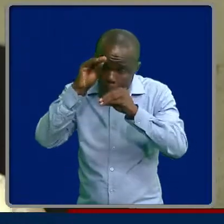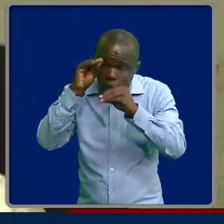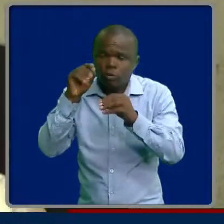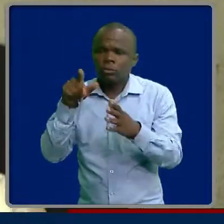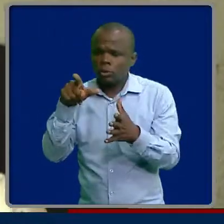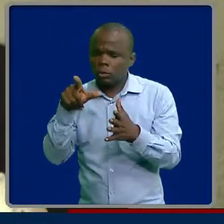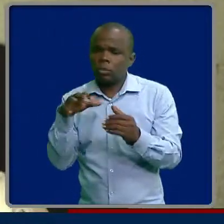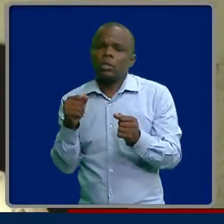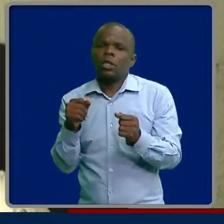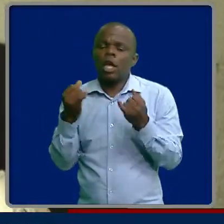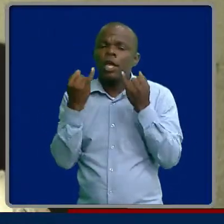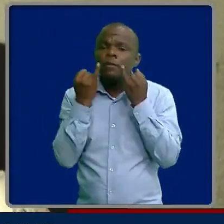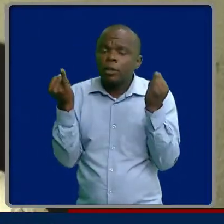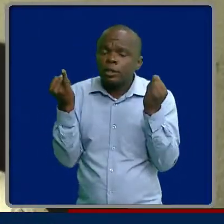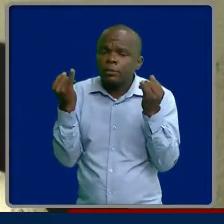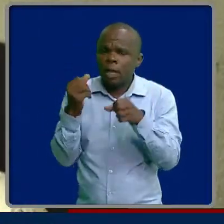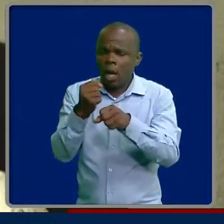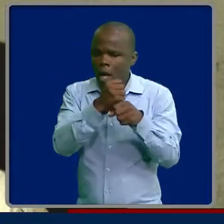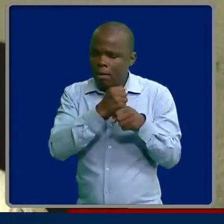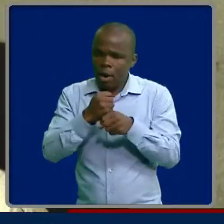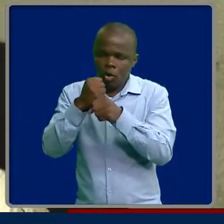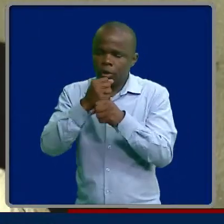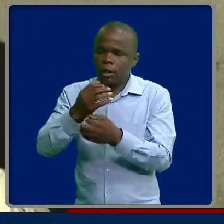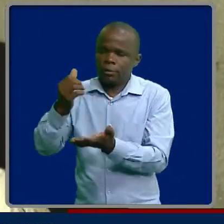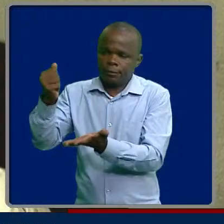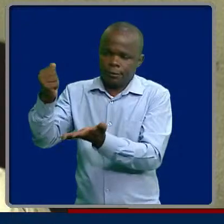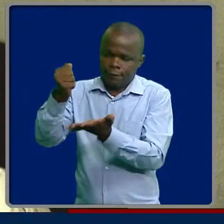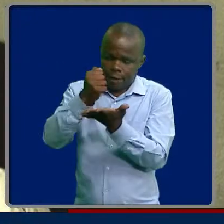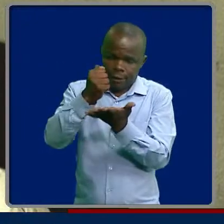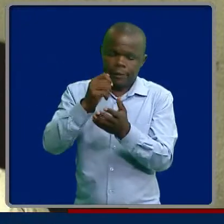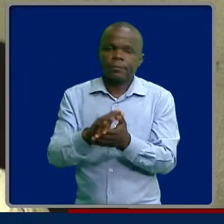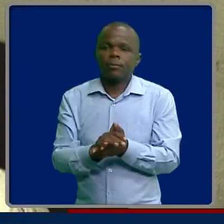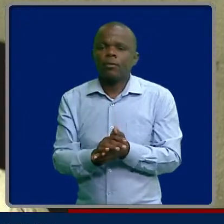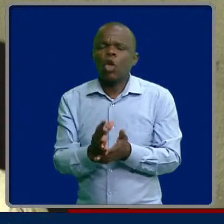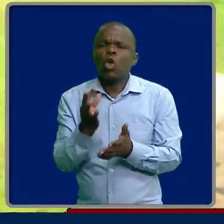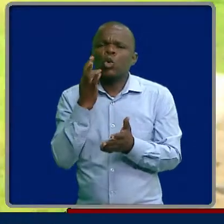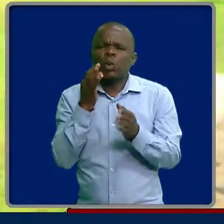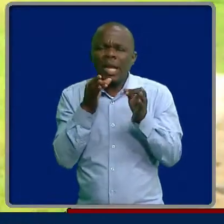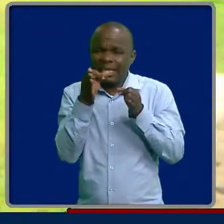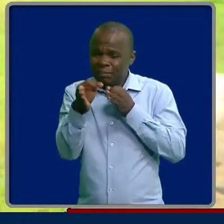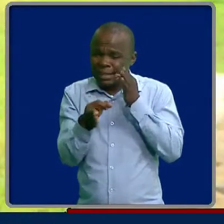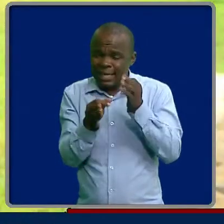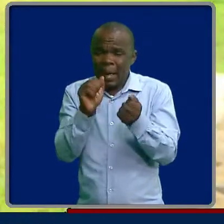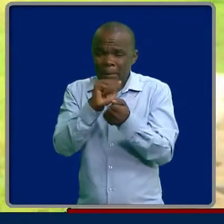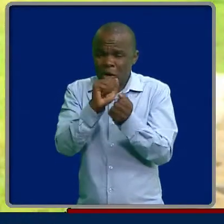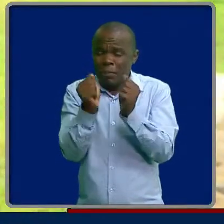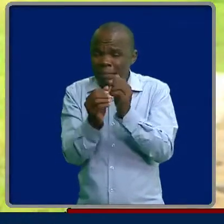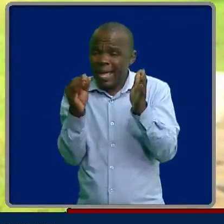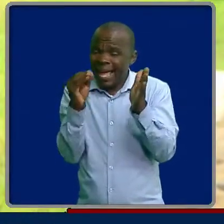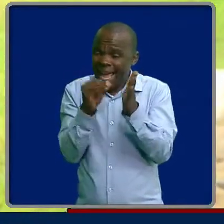fund. Young people express the challenges they face in trying to obtain business funding.